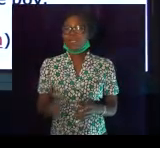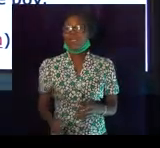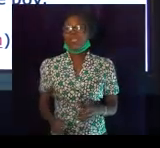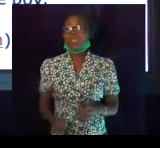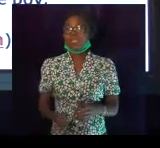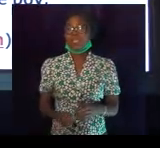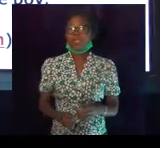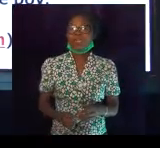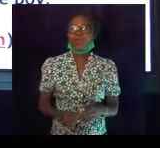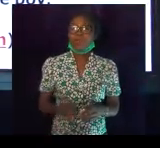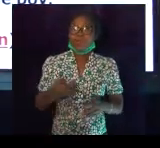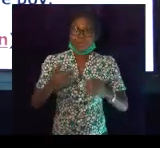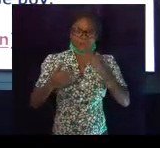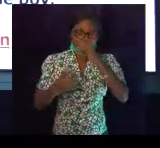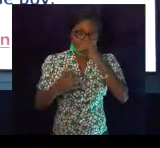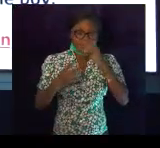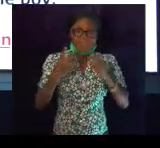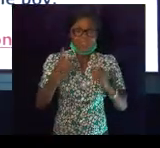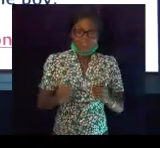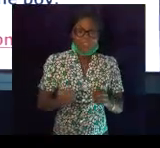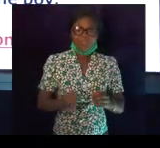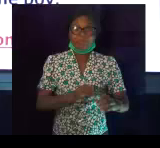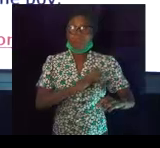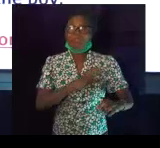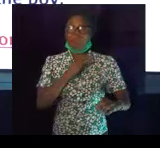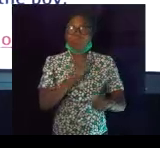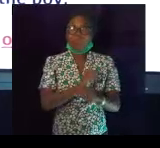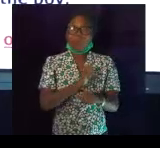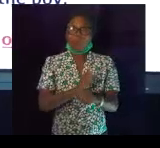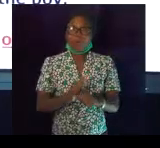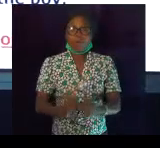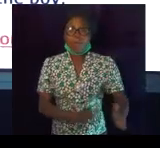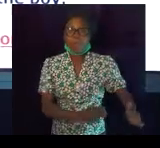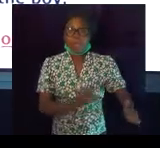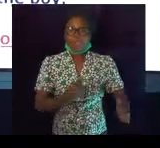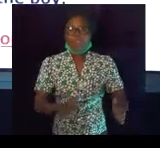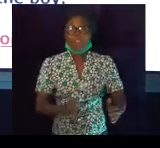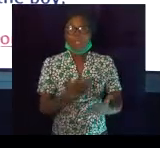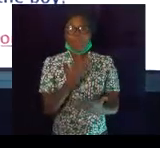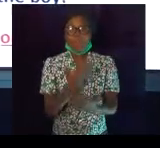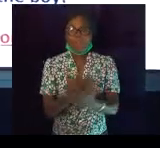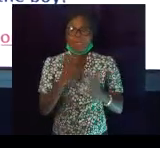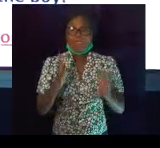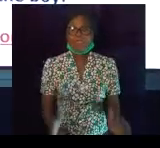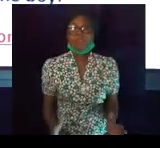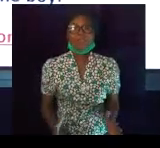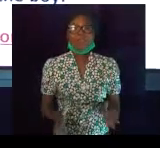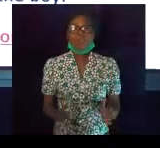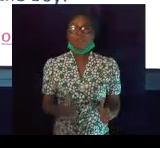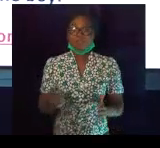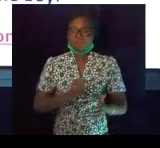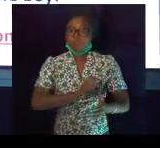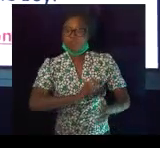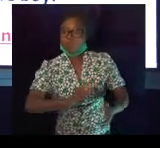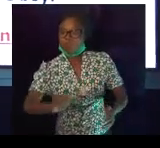The warders walked behind the prisoner. Did you underline behind?